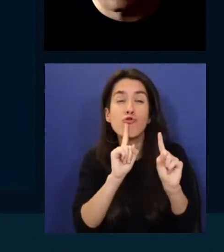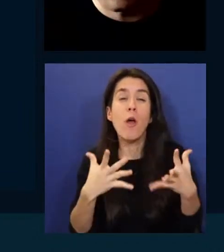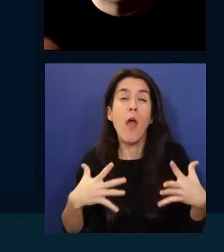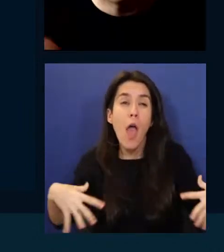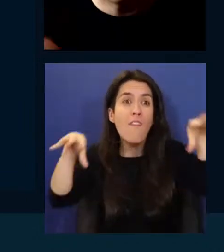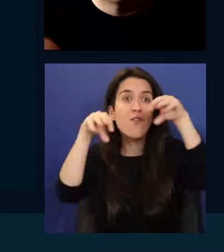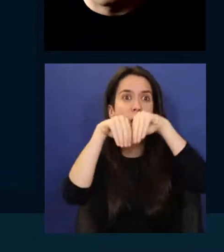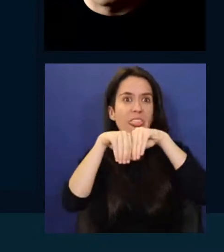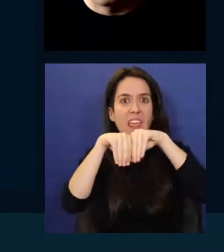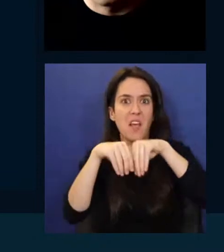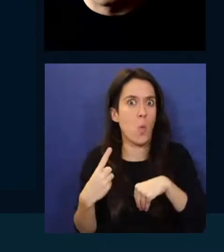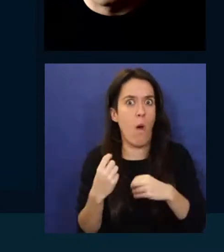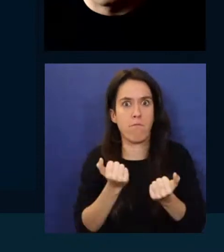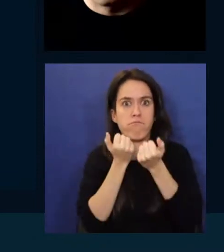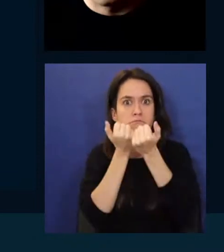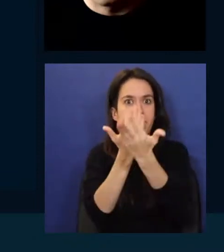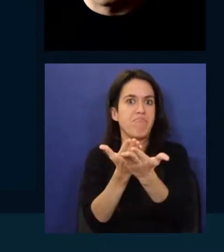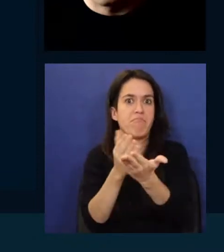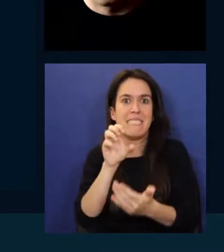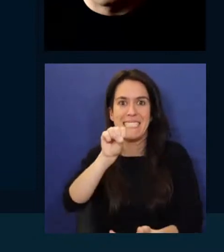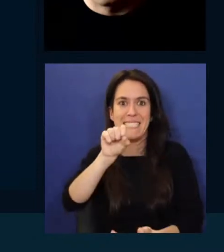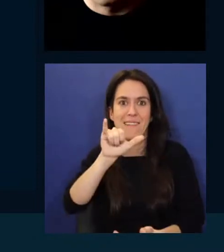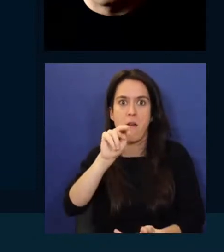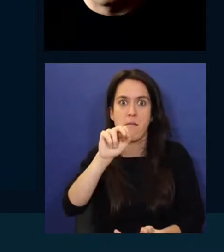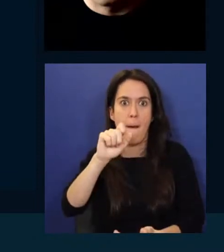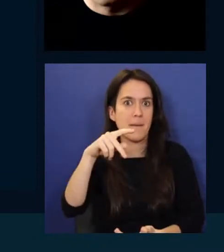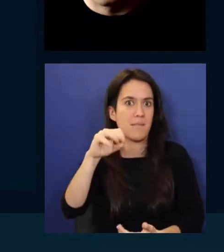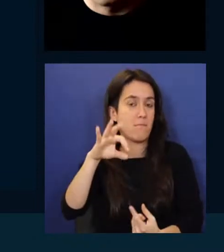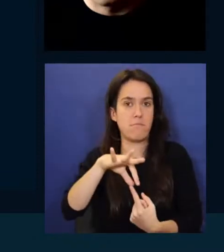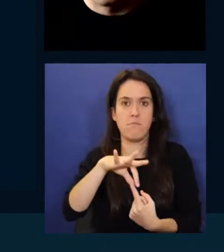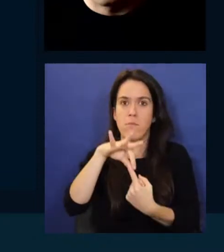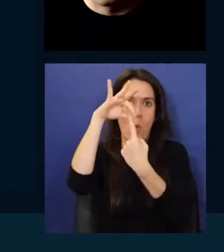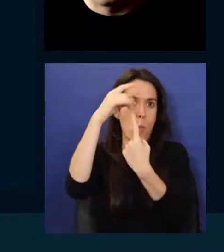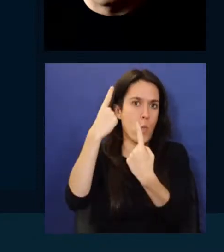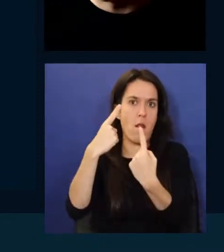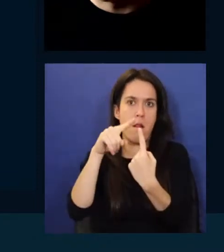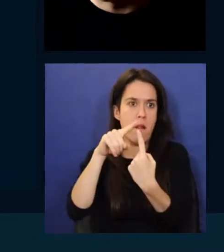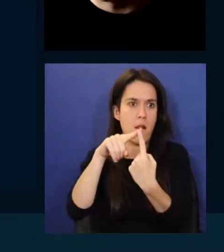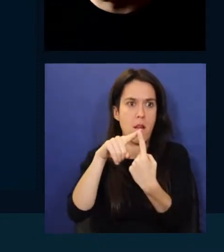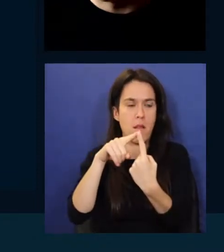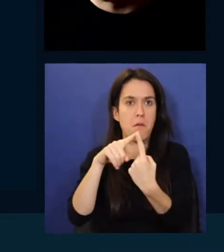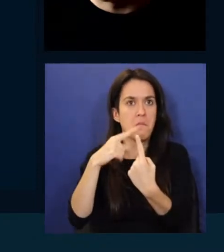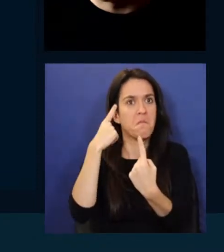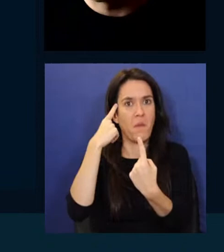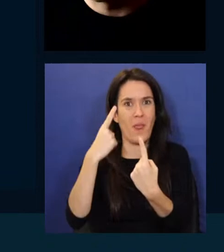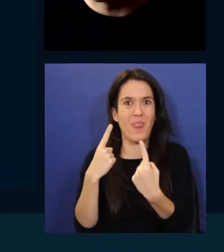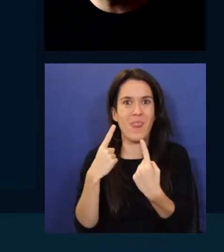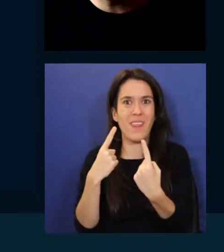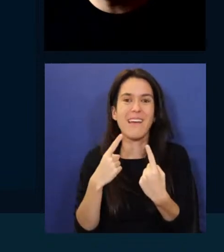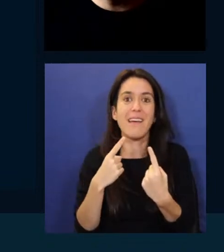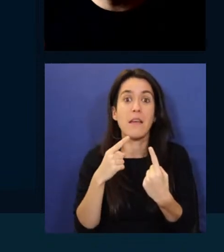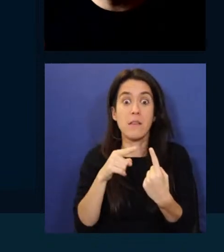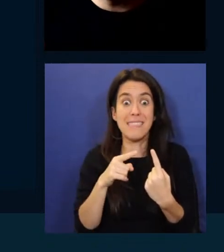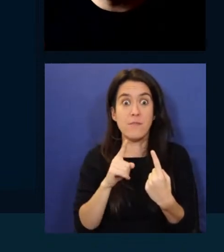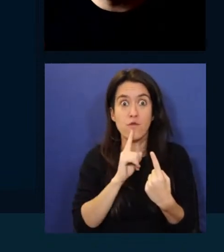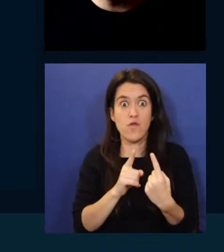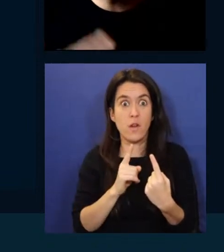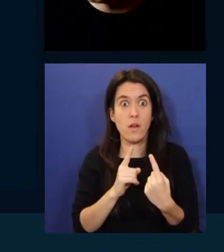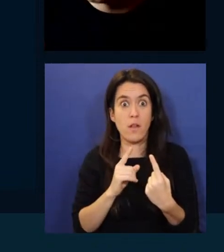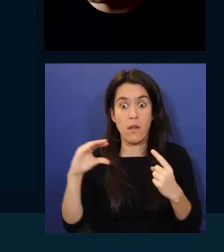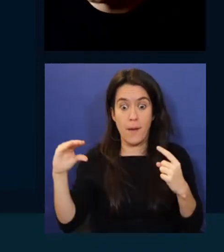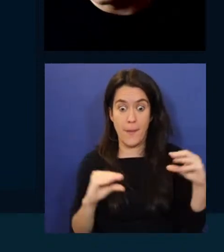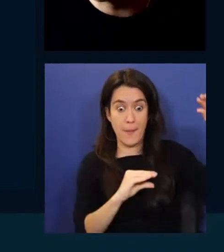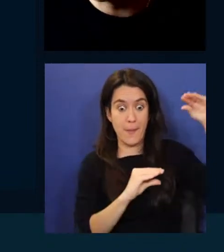queries, that's some support. There are some services that do data integration, but Synapse essentially brings together the